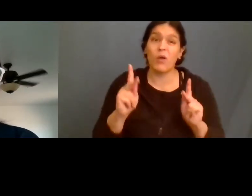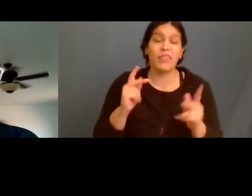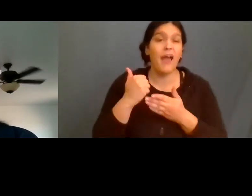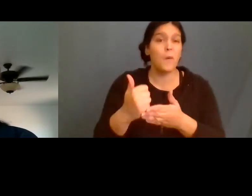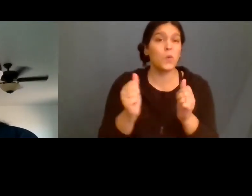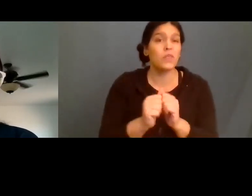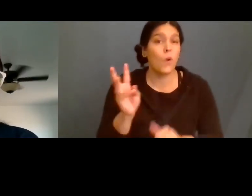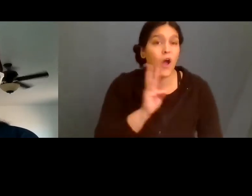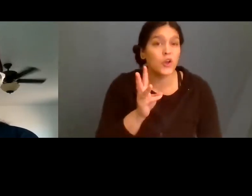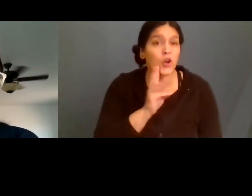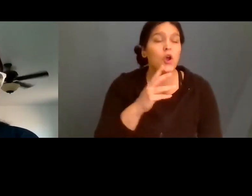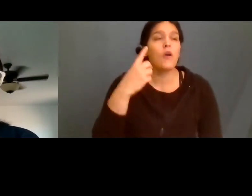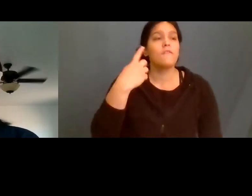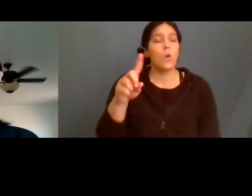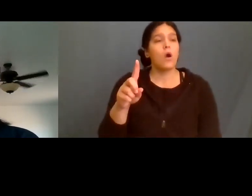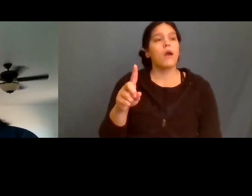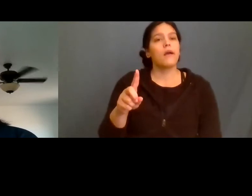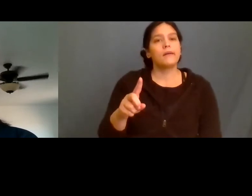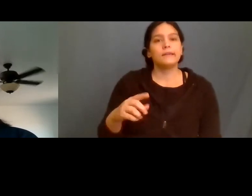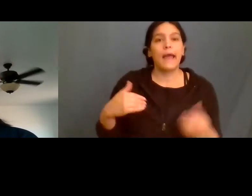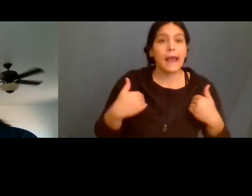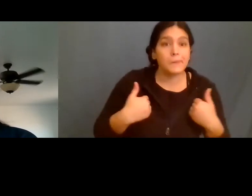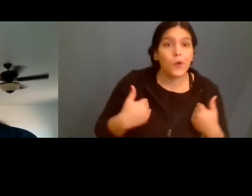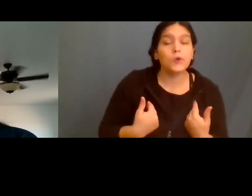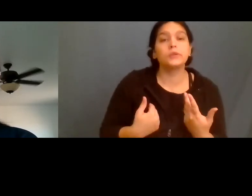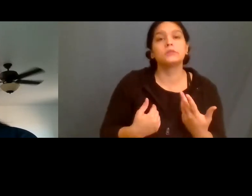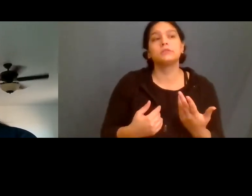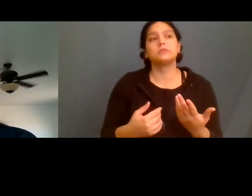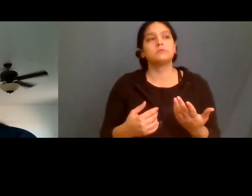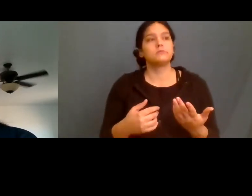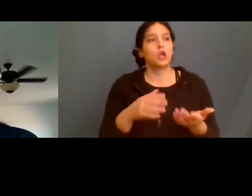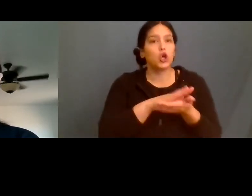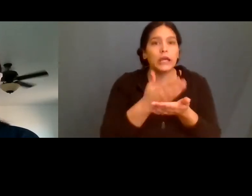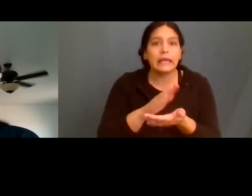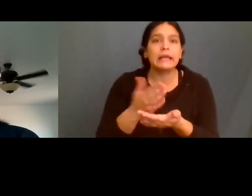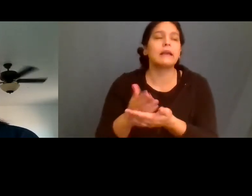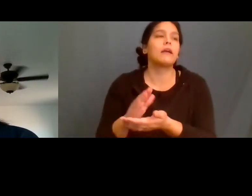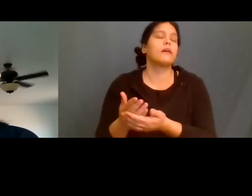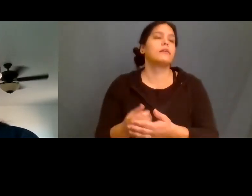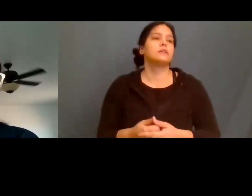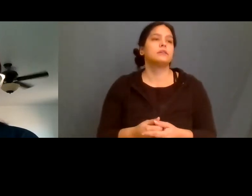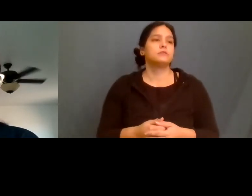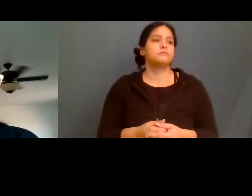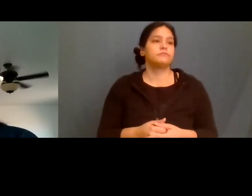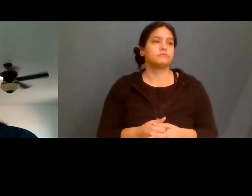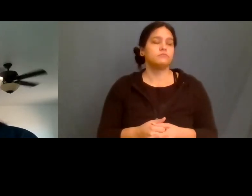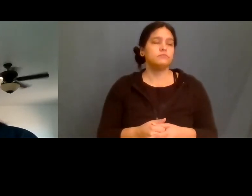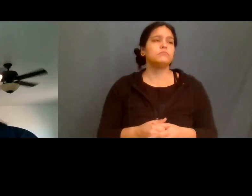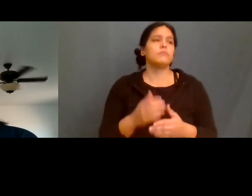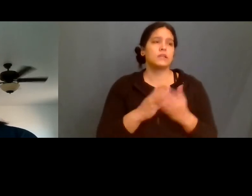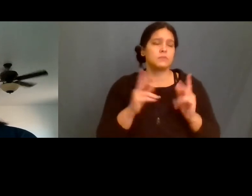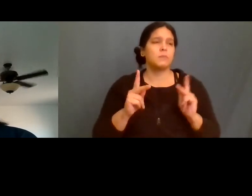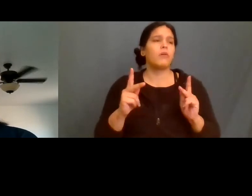that's for livestock and drinking, cooking, you know, so it's, some people have it harder